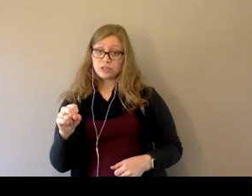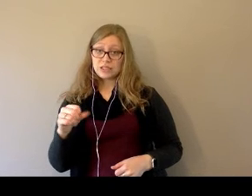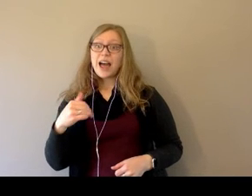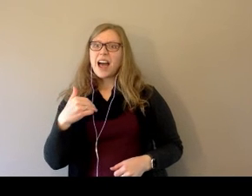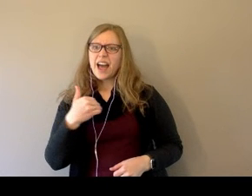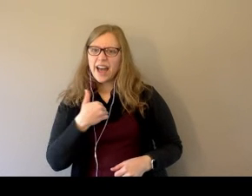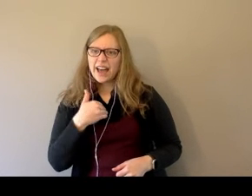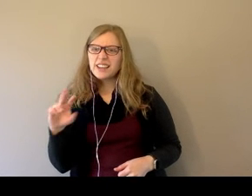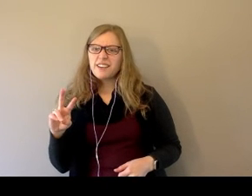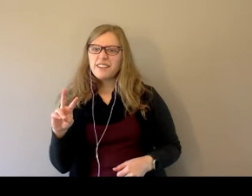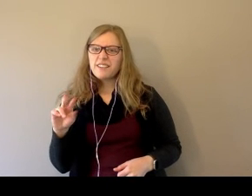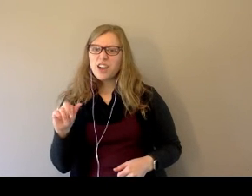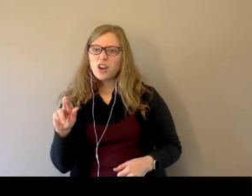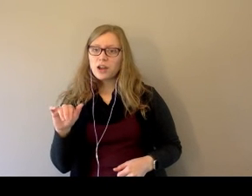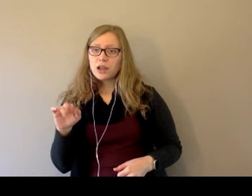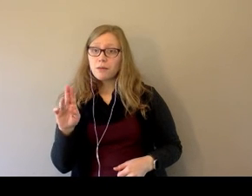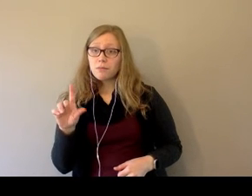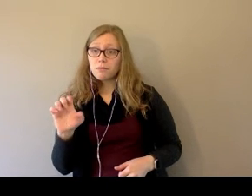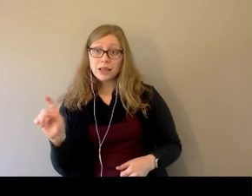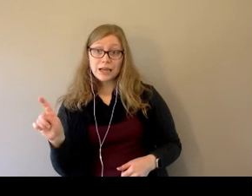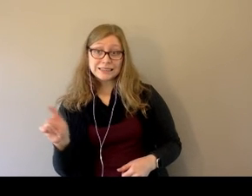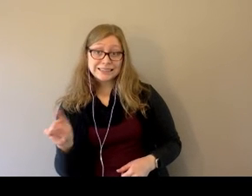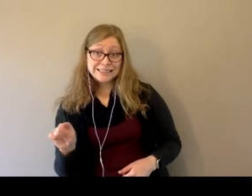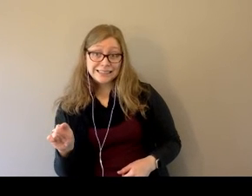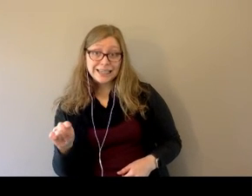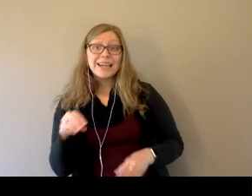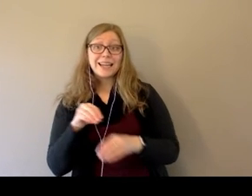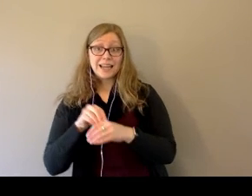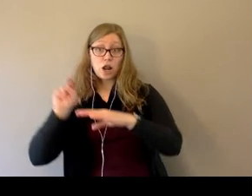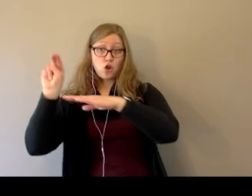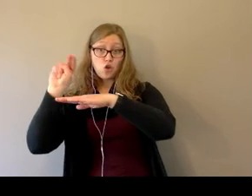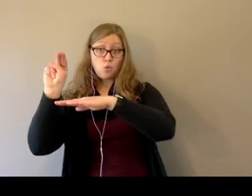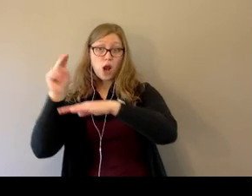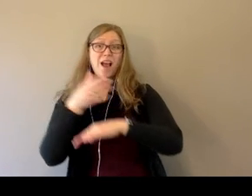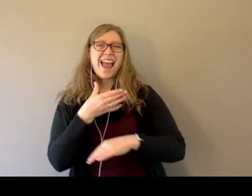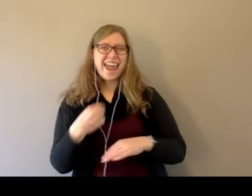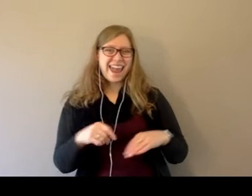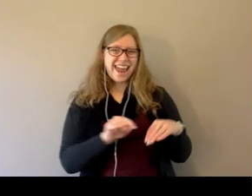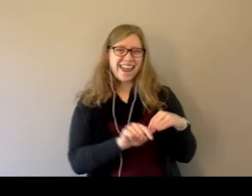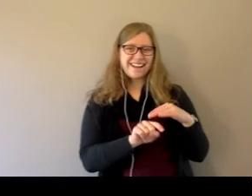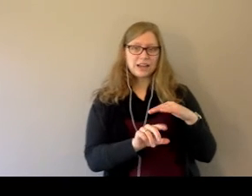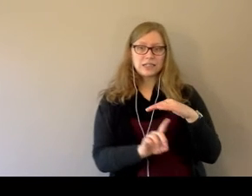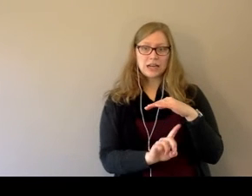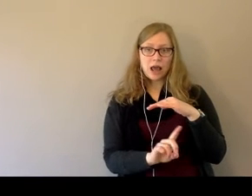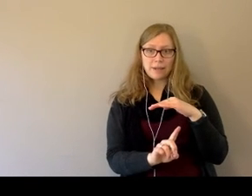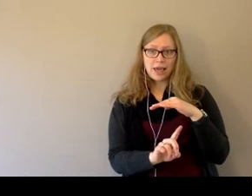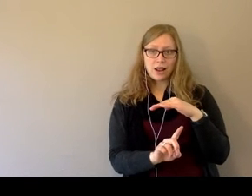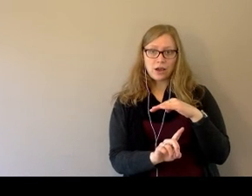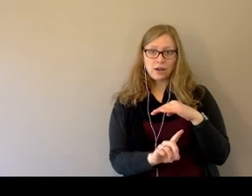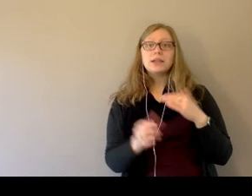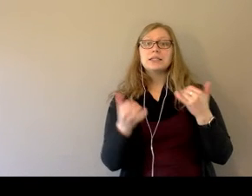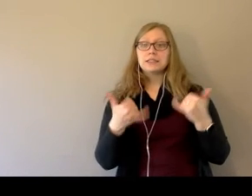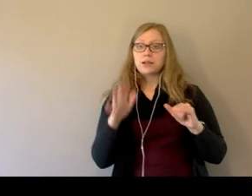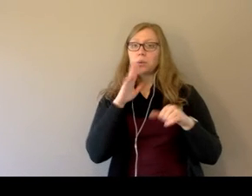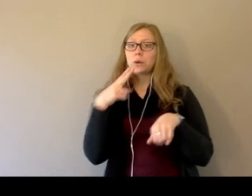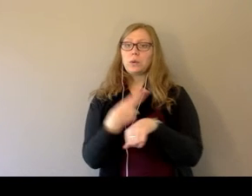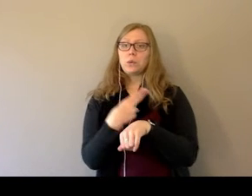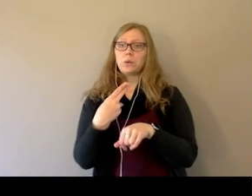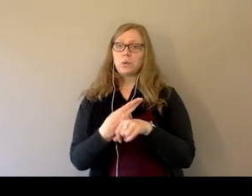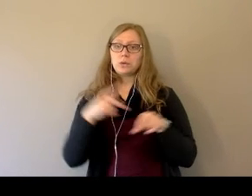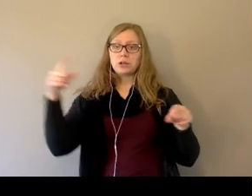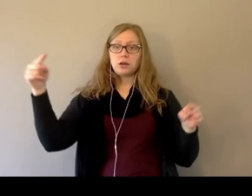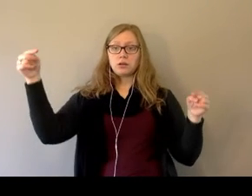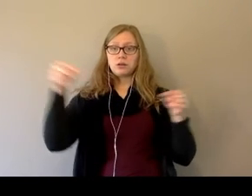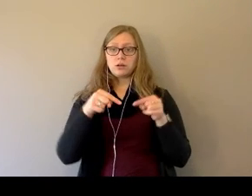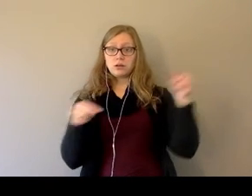denominator of z. And so we're still going to use that cross product to solve this. And so I'm going to multiply z